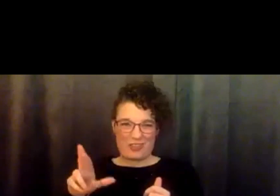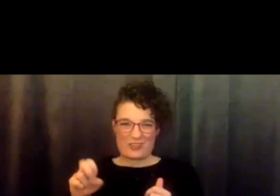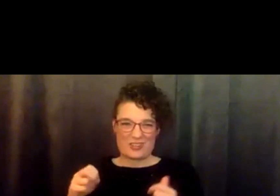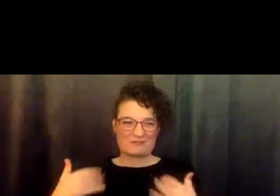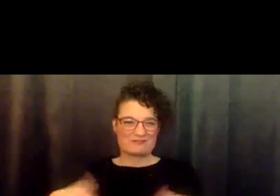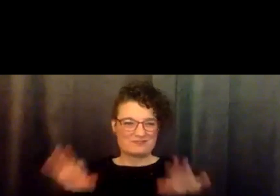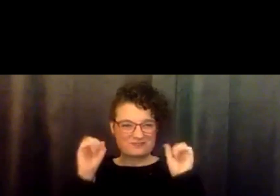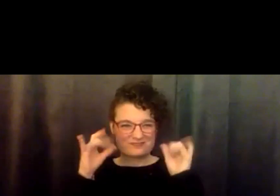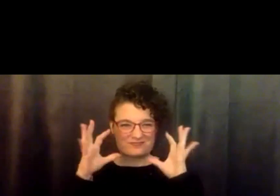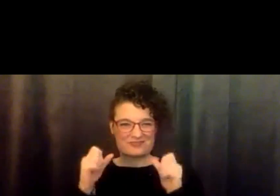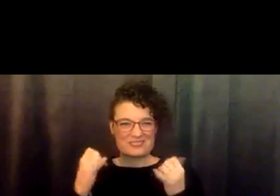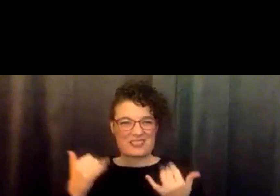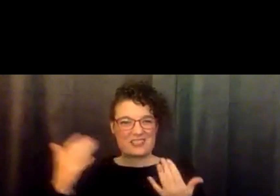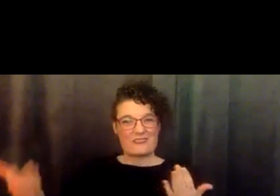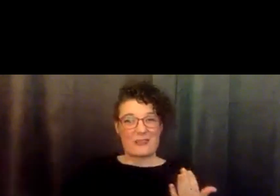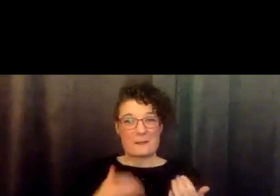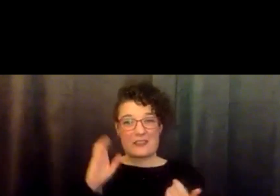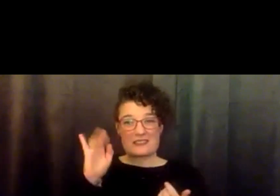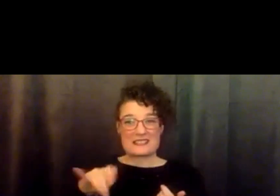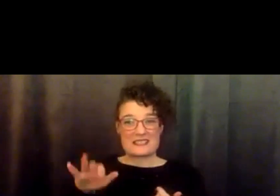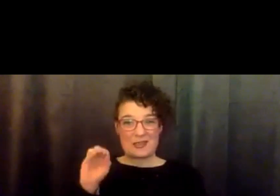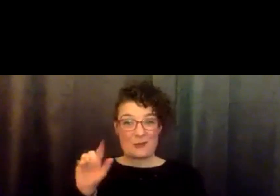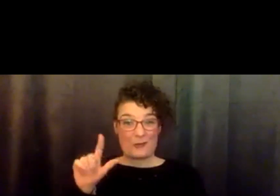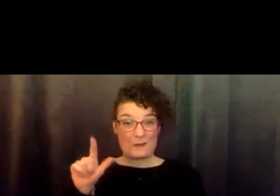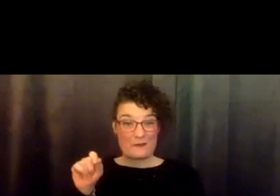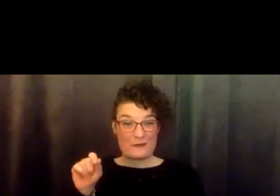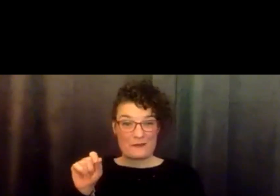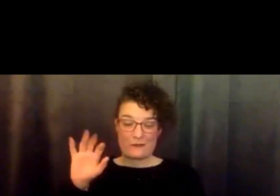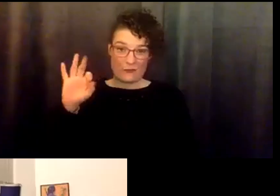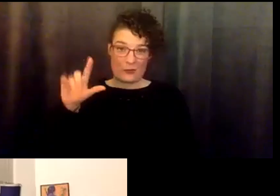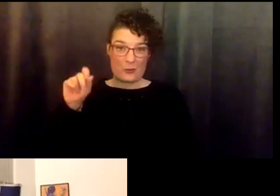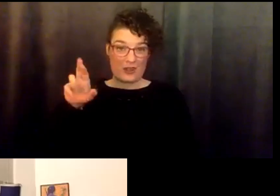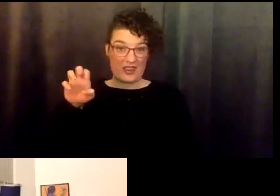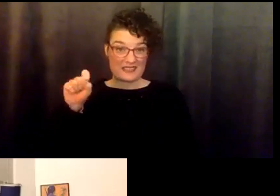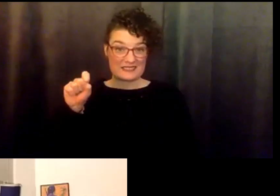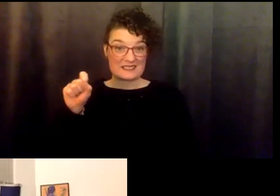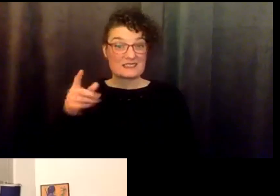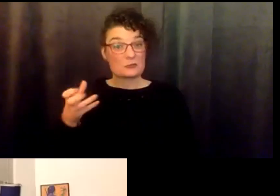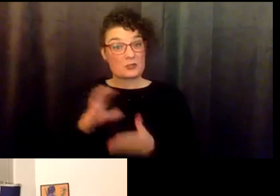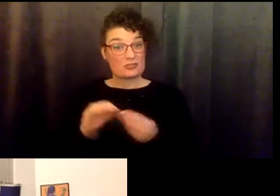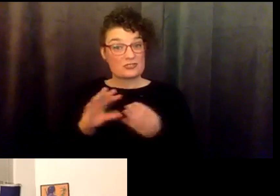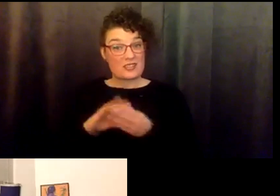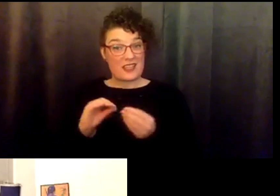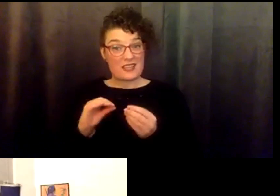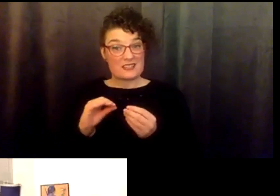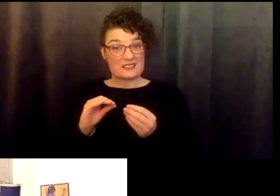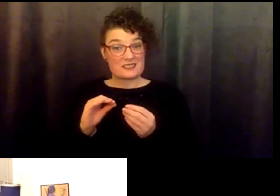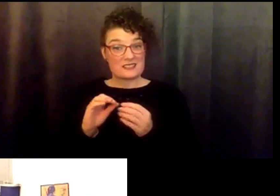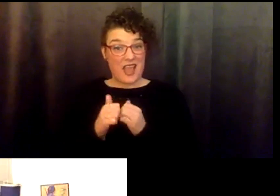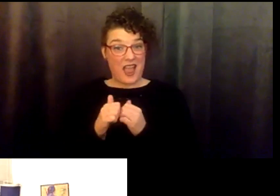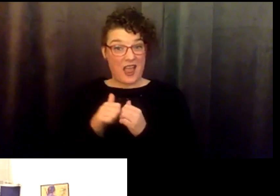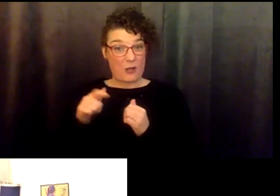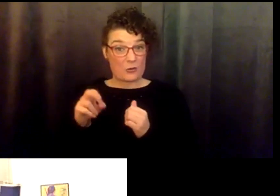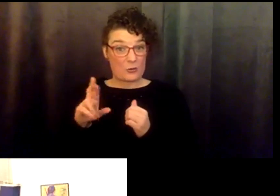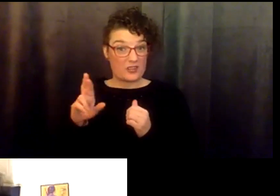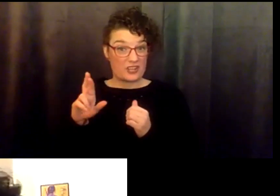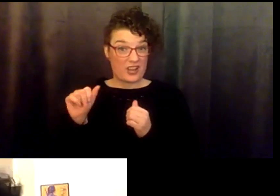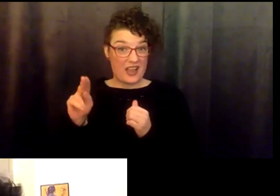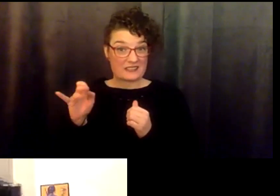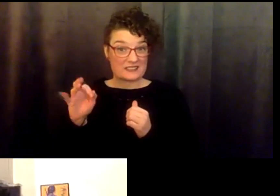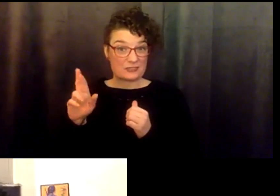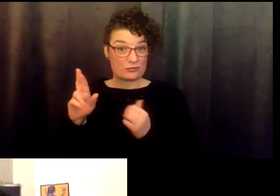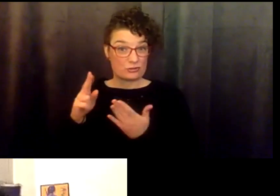invite back Cielo. Cielo Flores, would you like to come and tell us how the Queer Ancestors Project